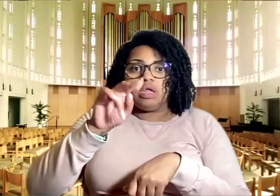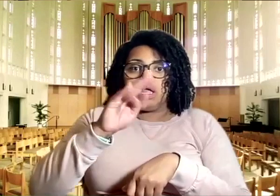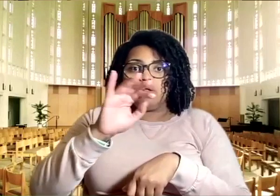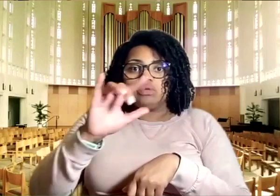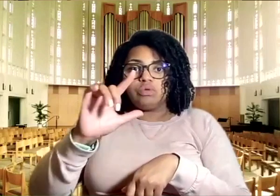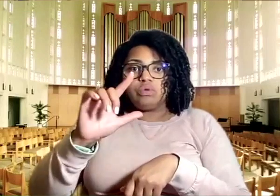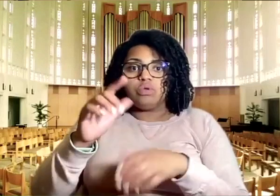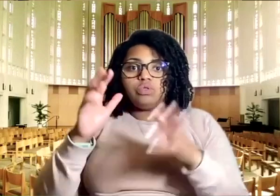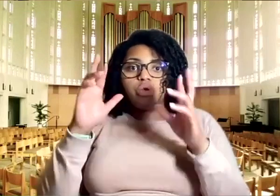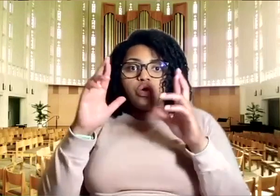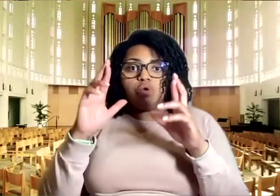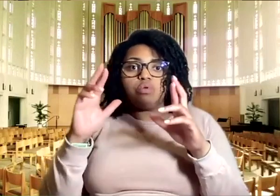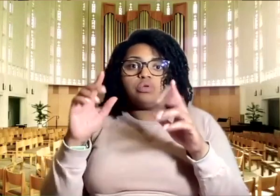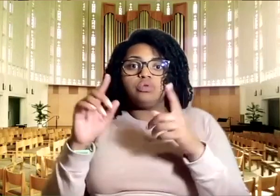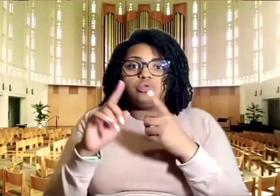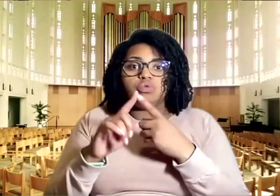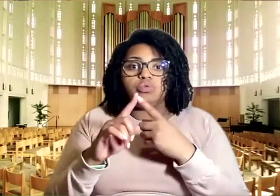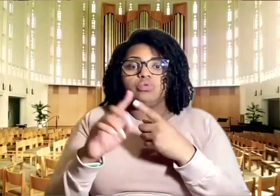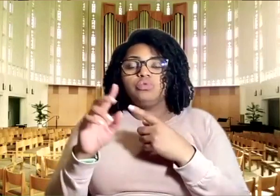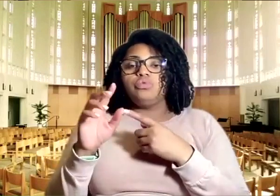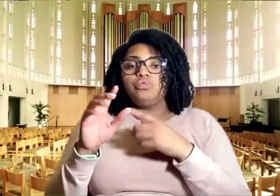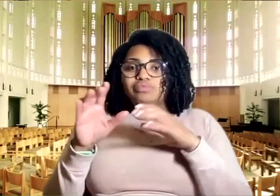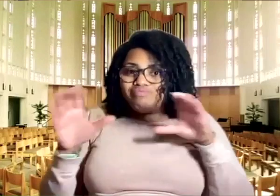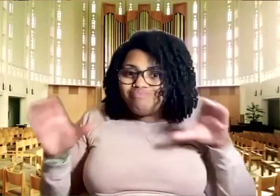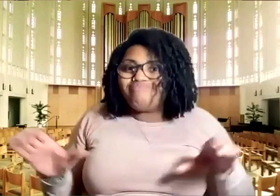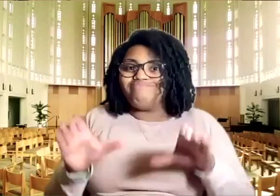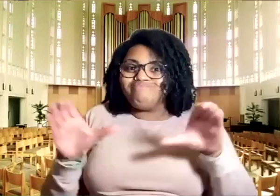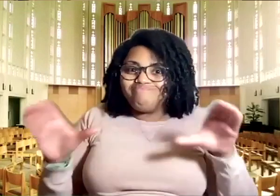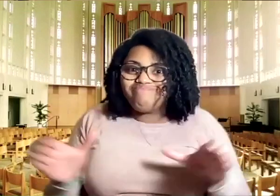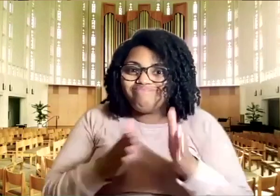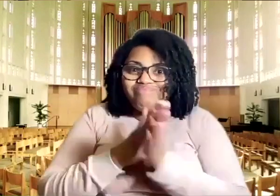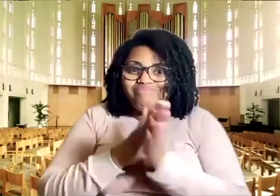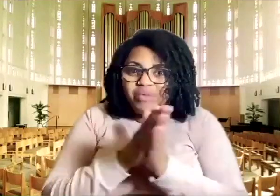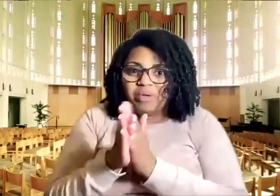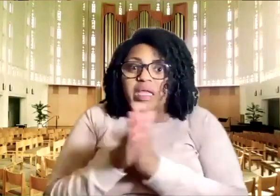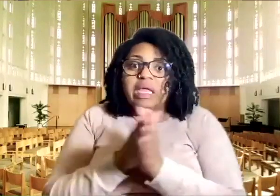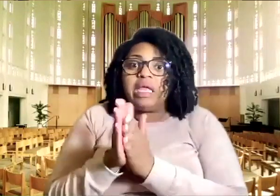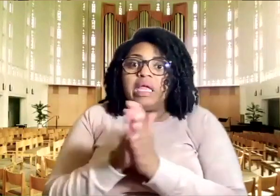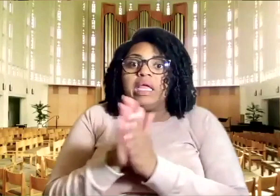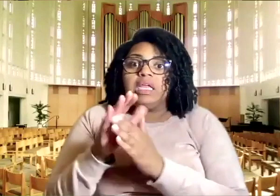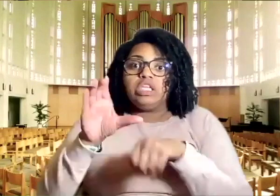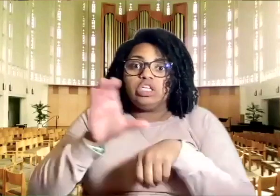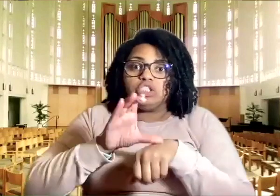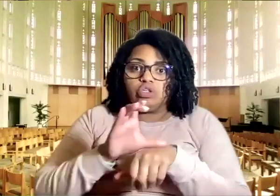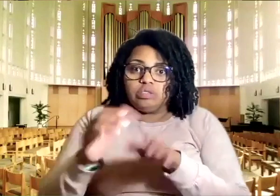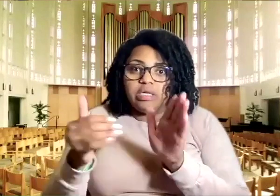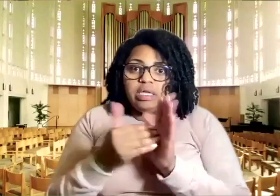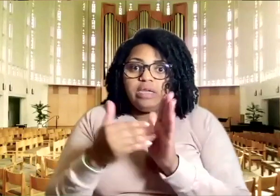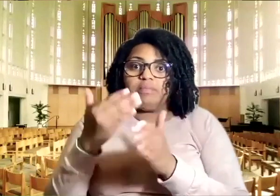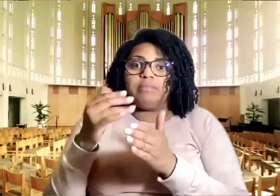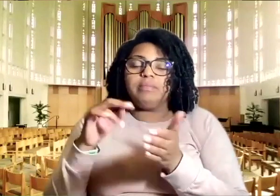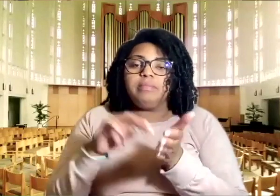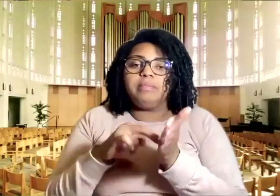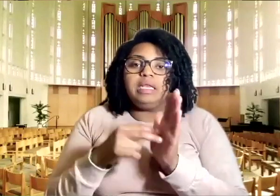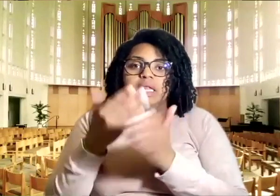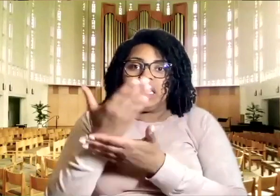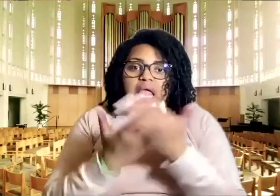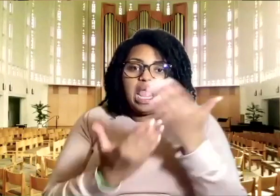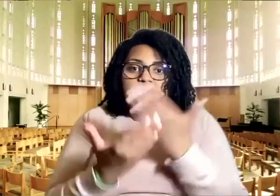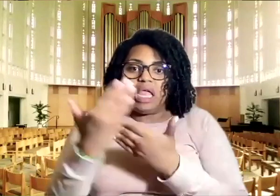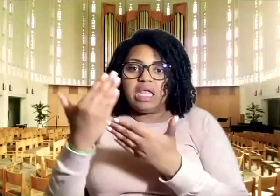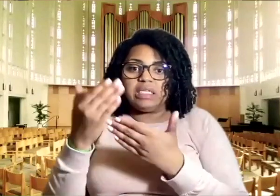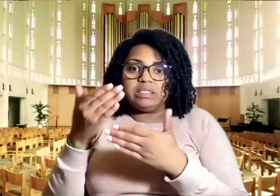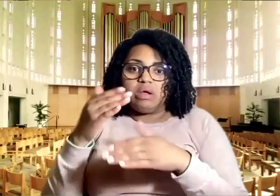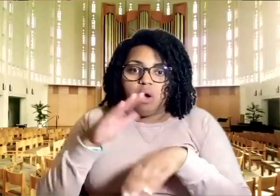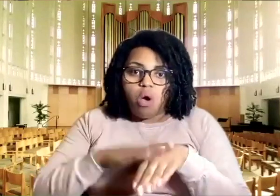re-energize Plymouth's hands-on, out in the community, kind of hands and feet of Jesus